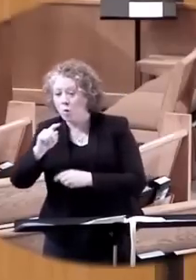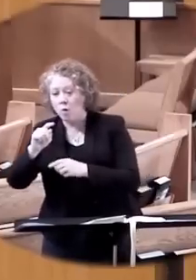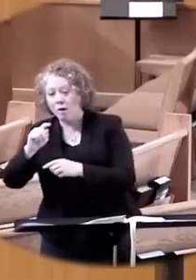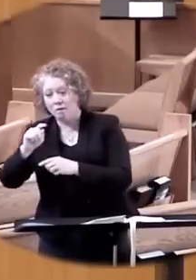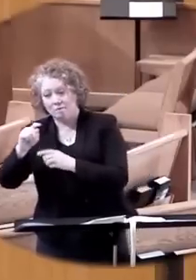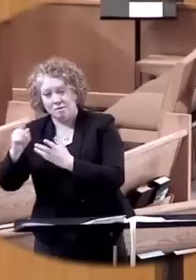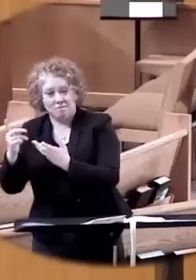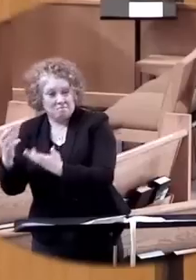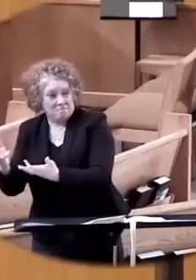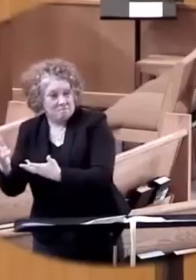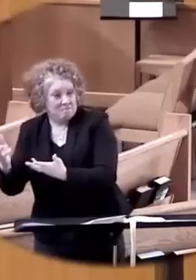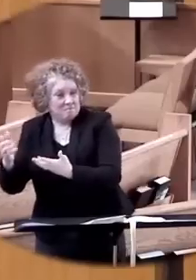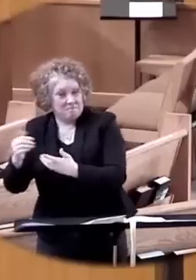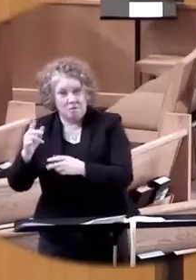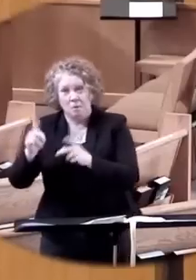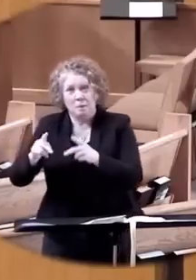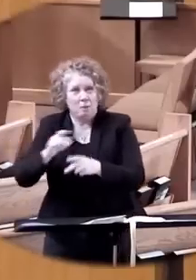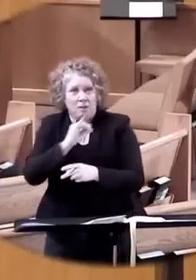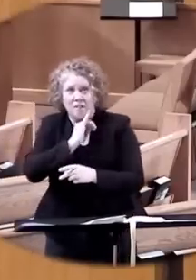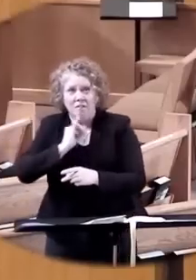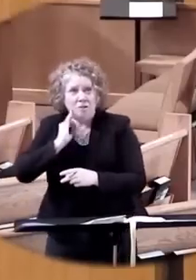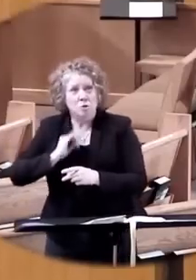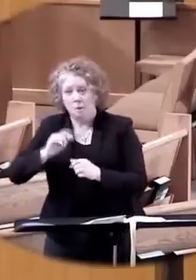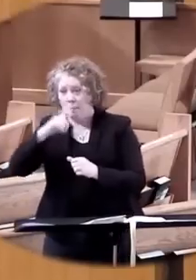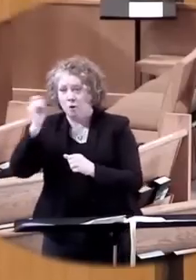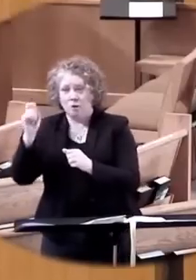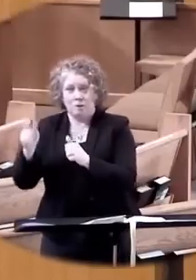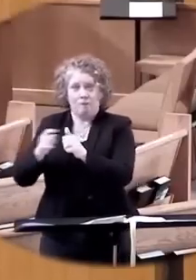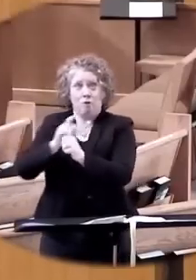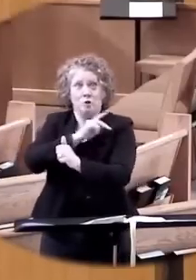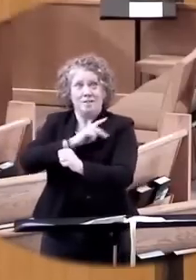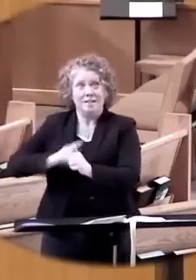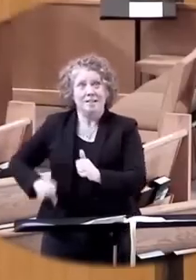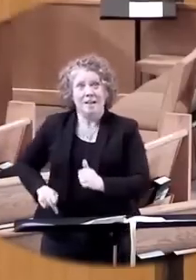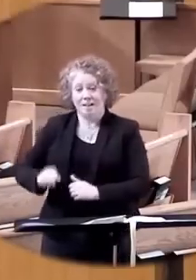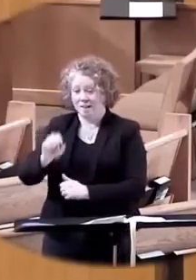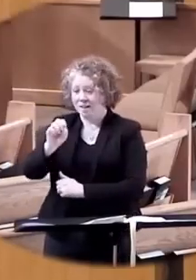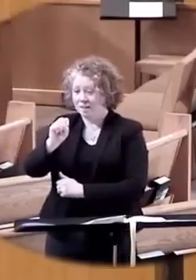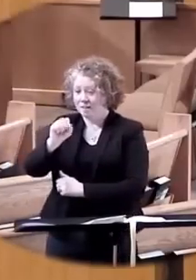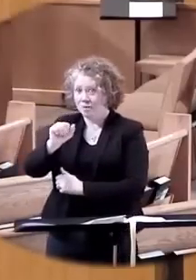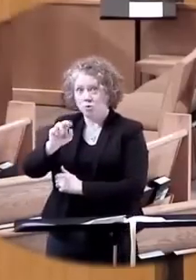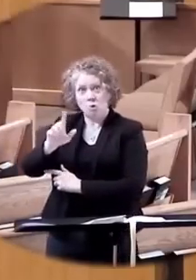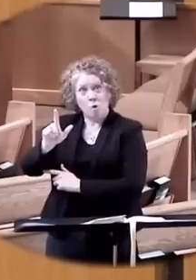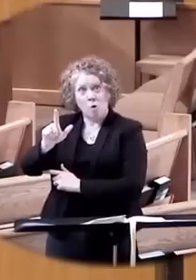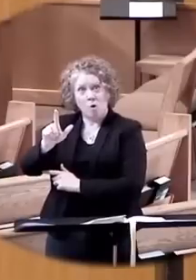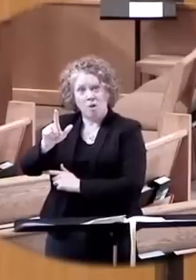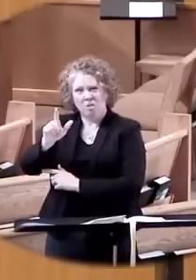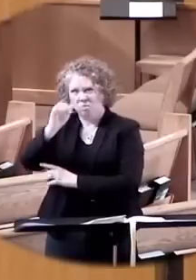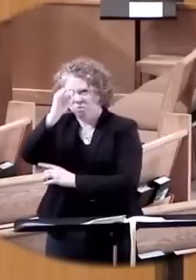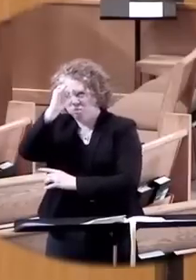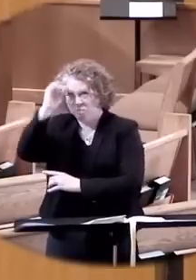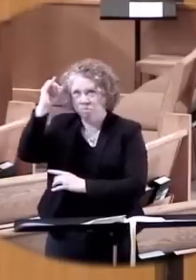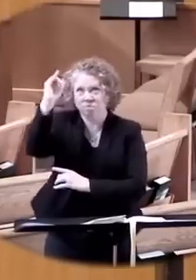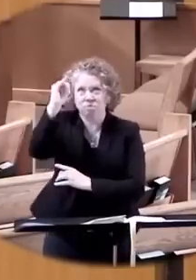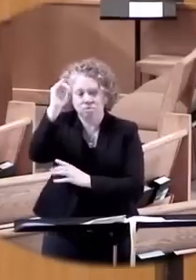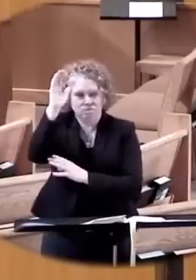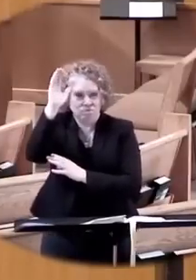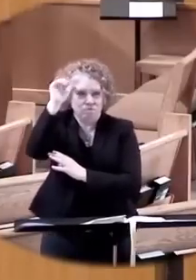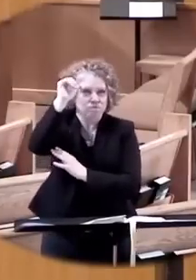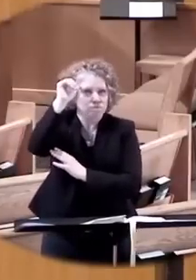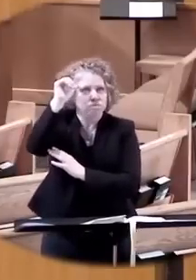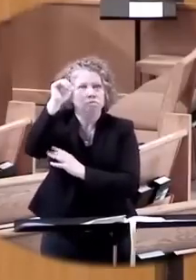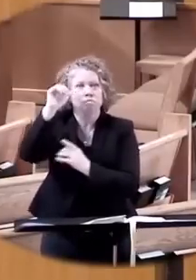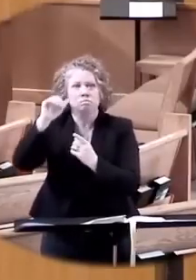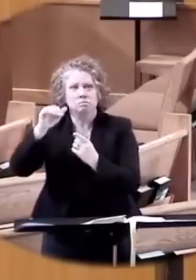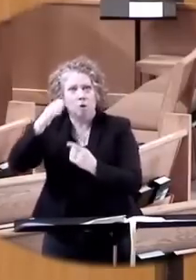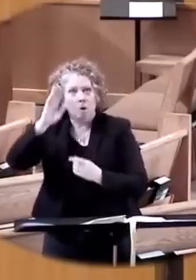because the first king, Saul, had disobeyed the Lord. He had fallen as king away